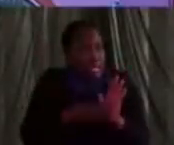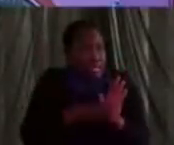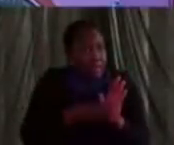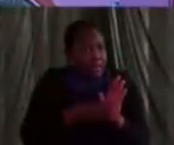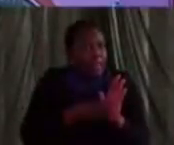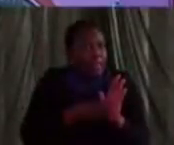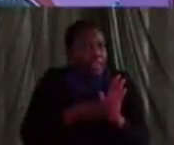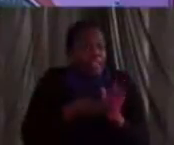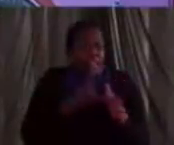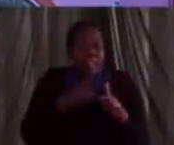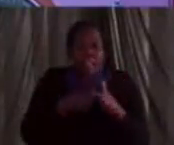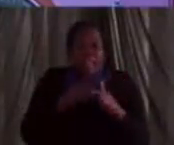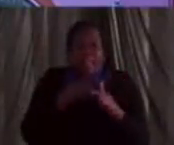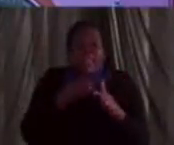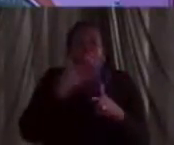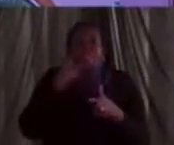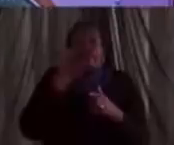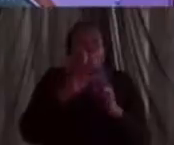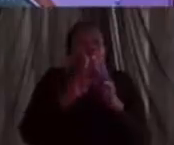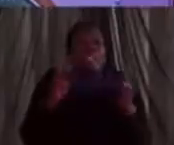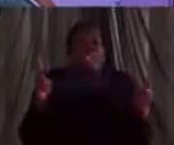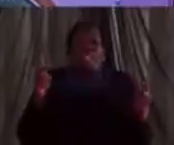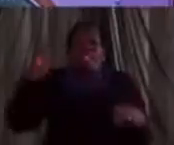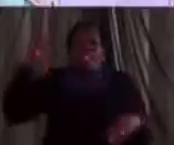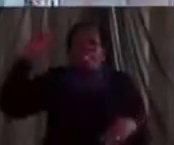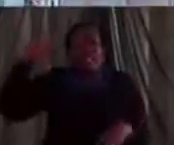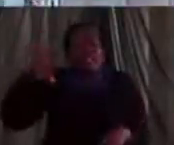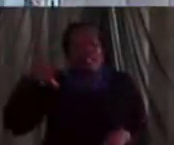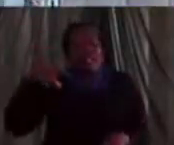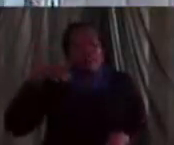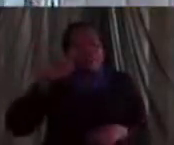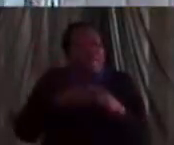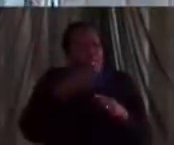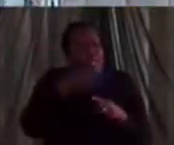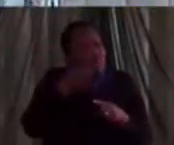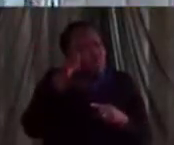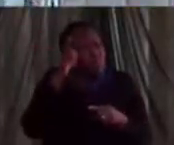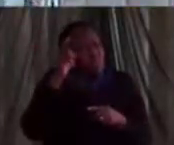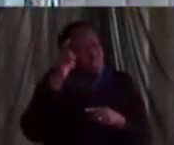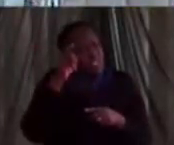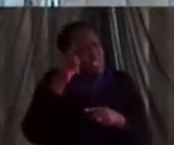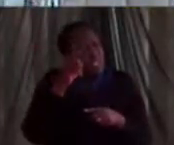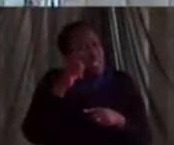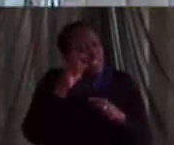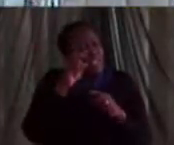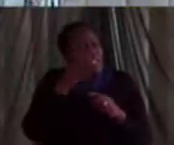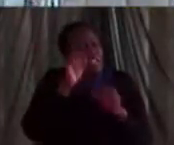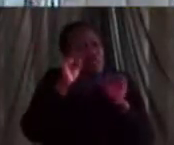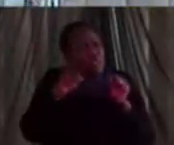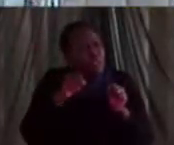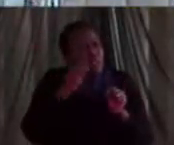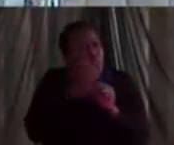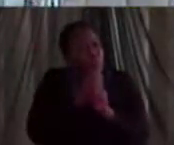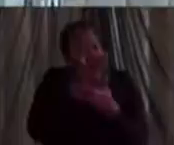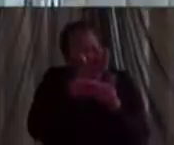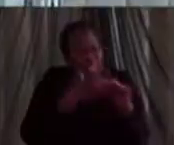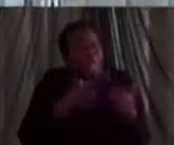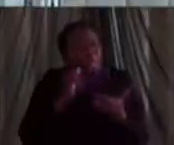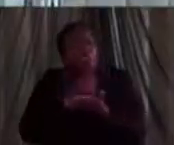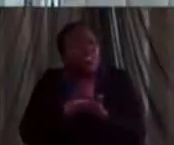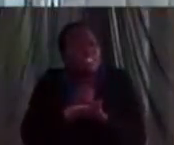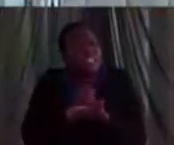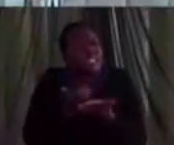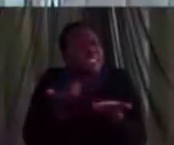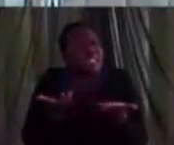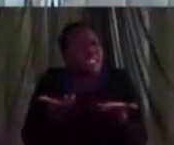very clear. But you realize that we started off from the premise that that would help us do some sort of audit, so that we're able